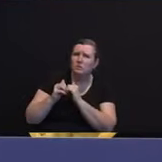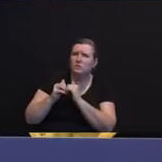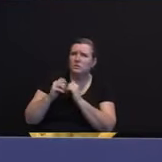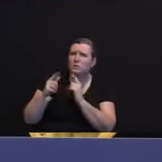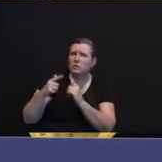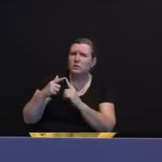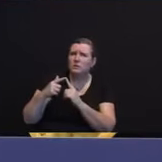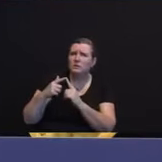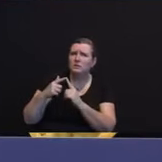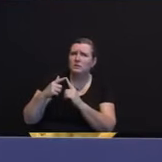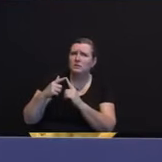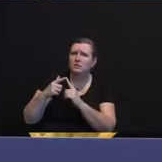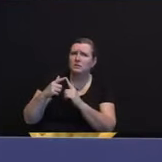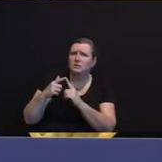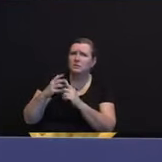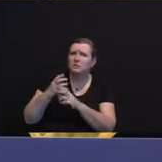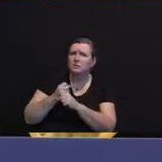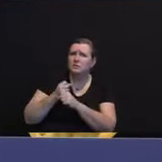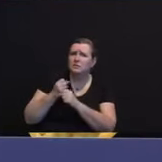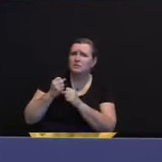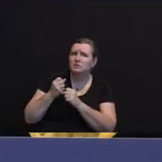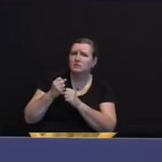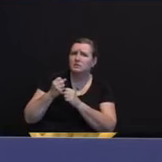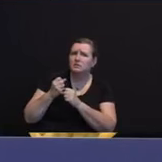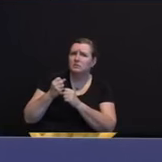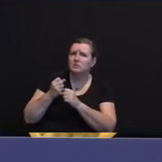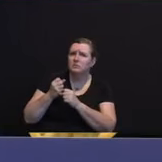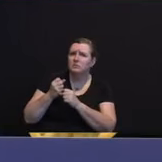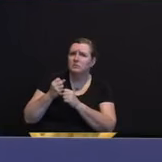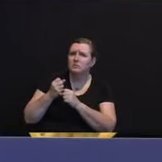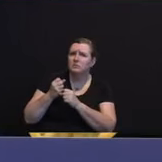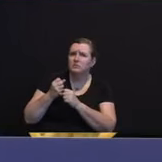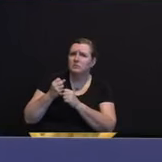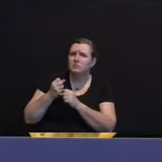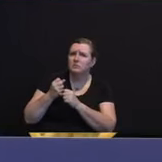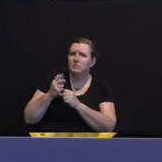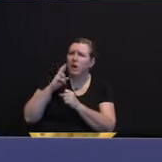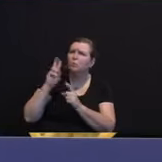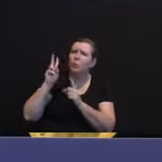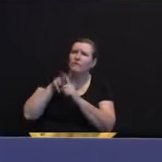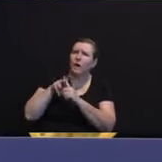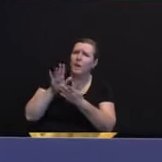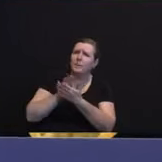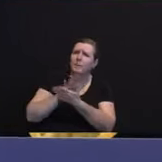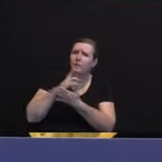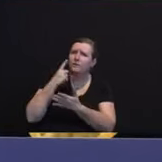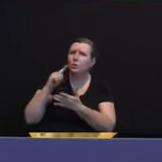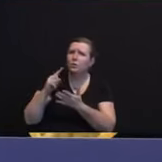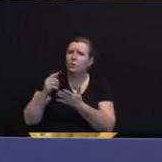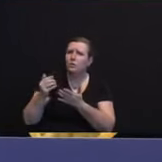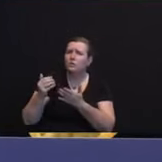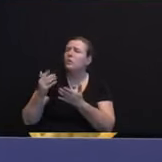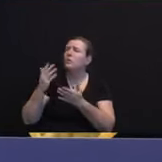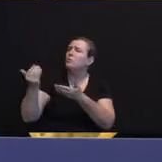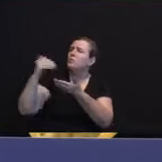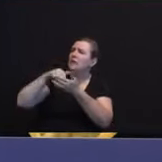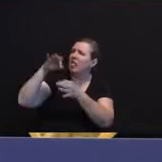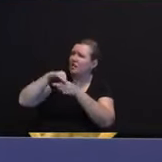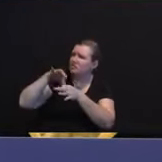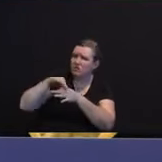recommendations? And I know that you filed paperwork for re-election, but I don't think that, unless I'm mistaken, that you've come right out and said